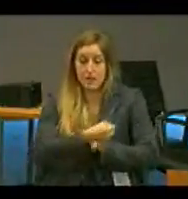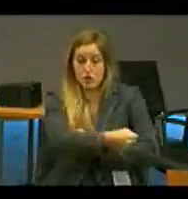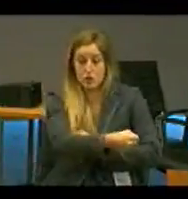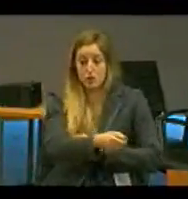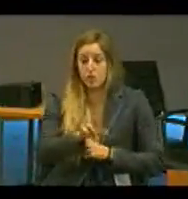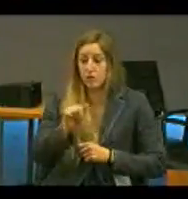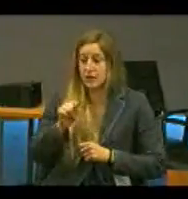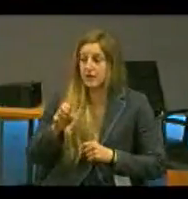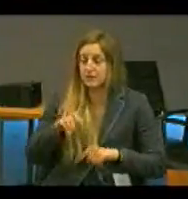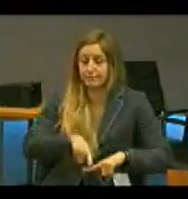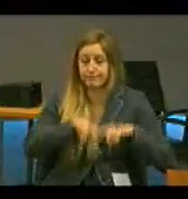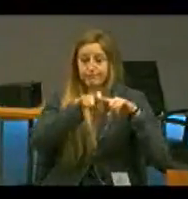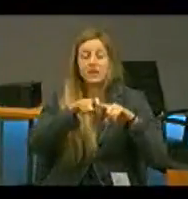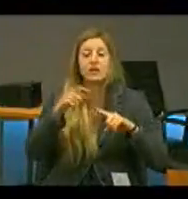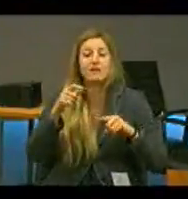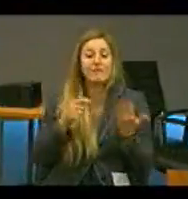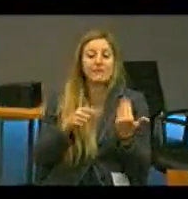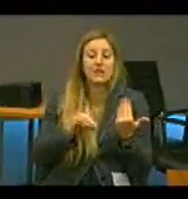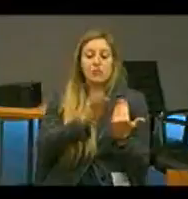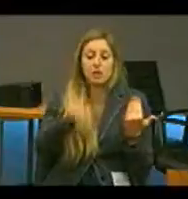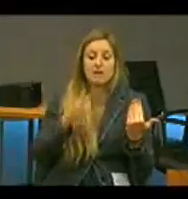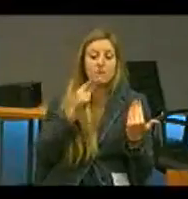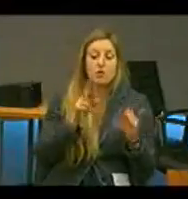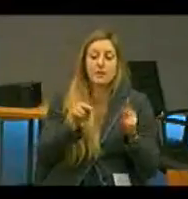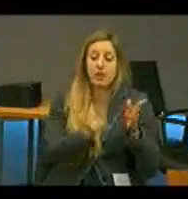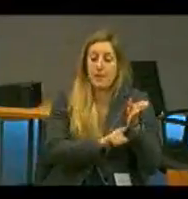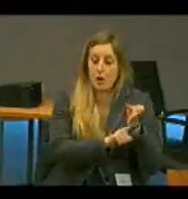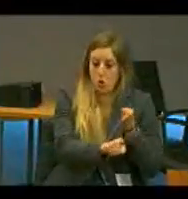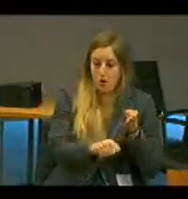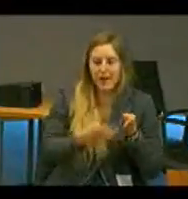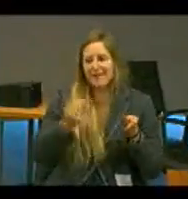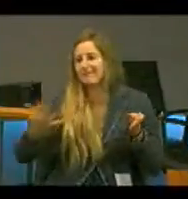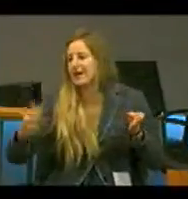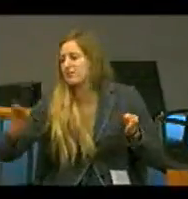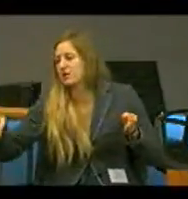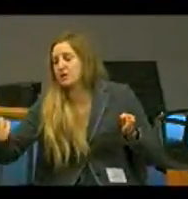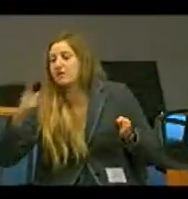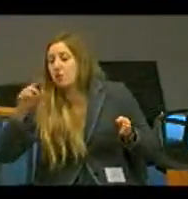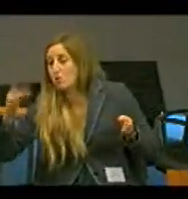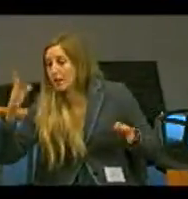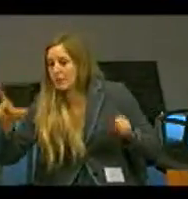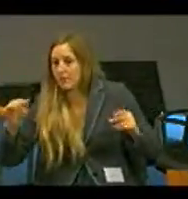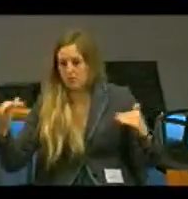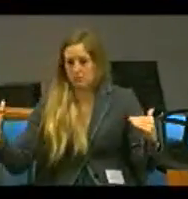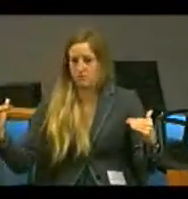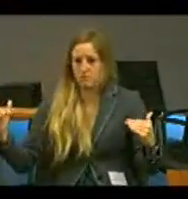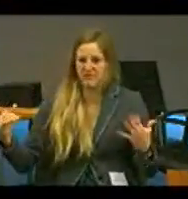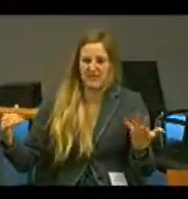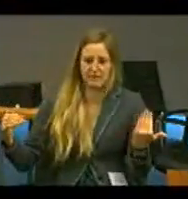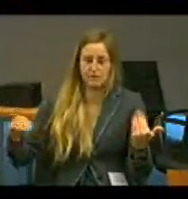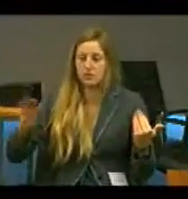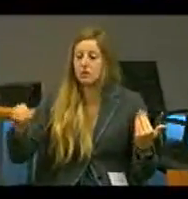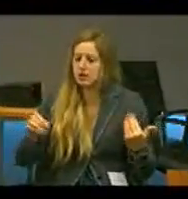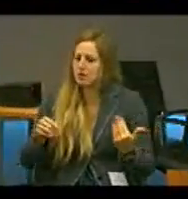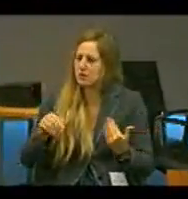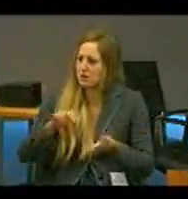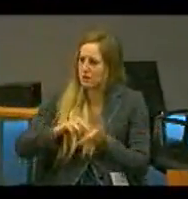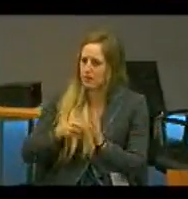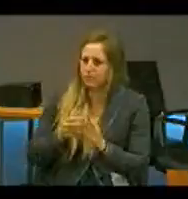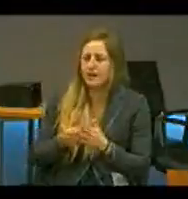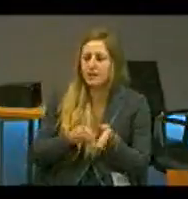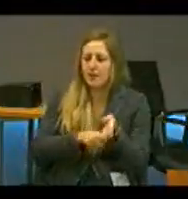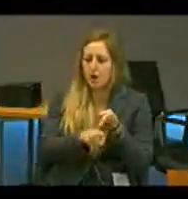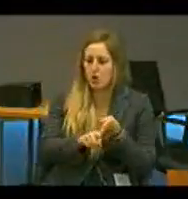and 5% for whites, the ratio of the minority rate to the white rate is 3.0. That is, the minority rate is